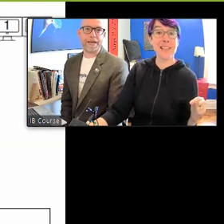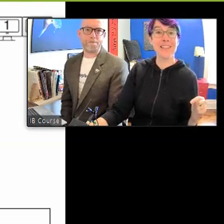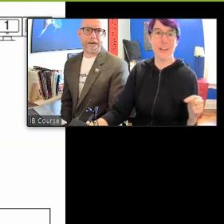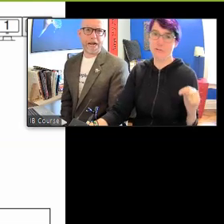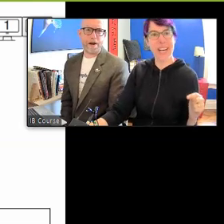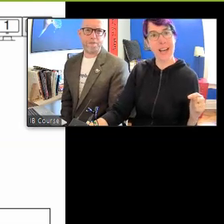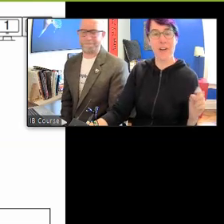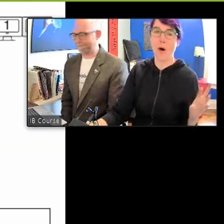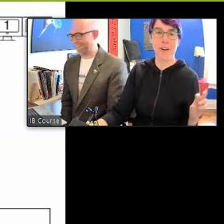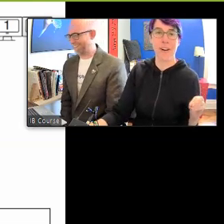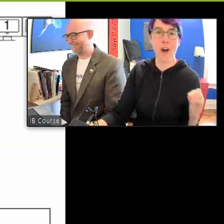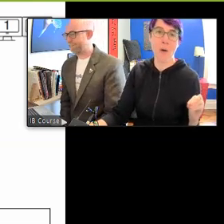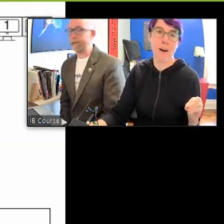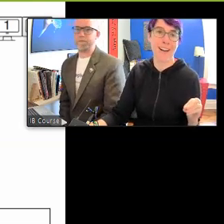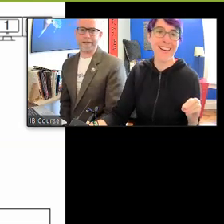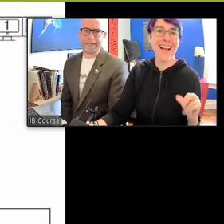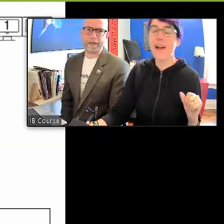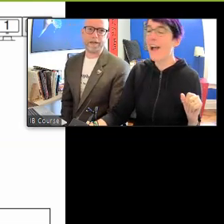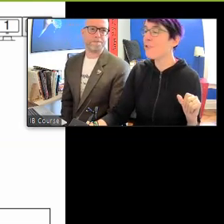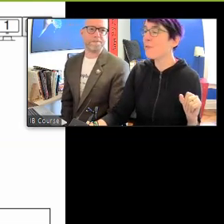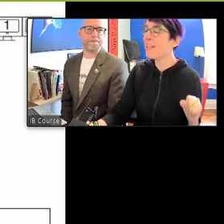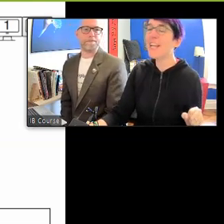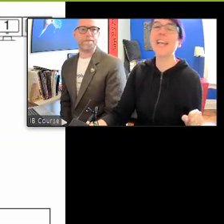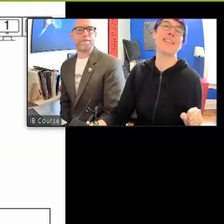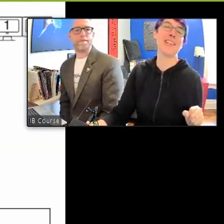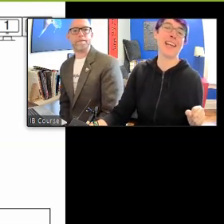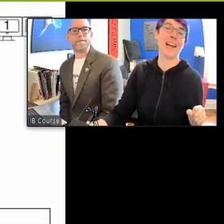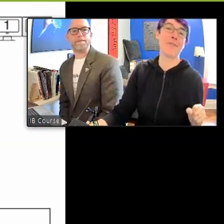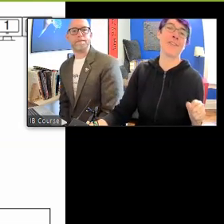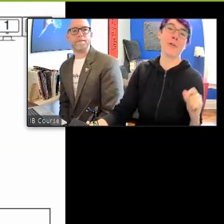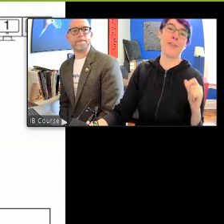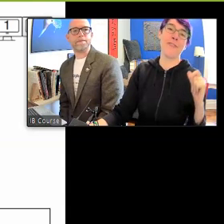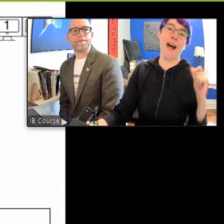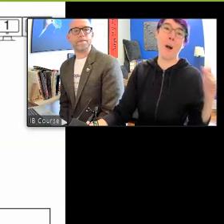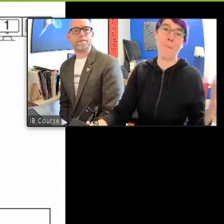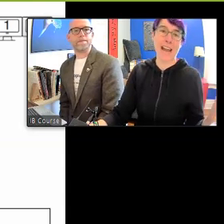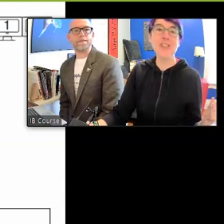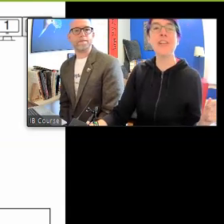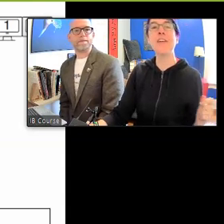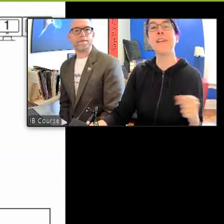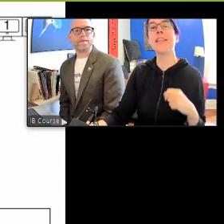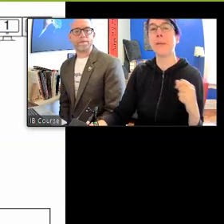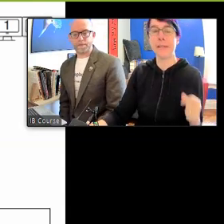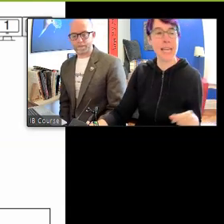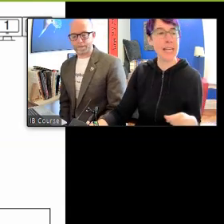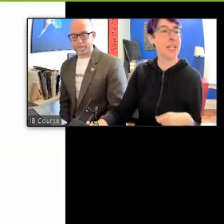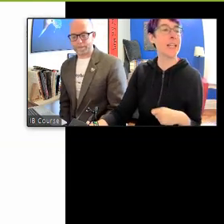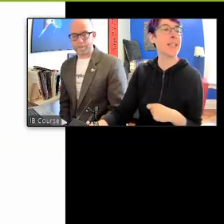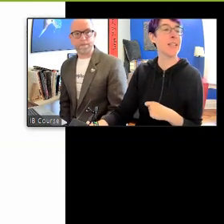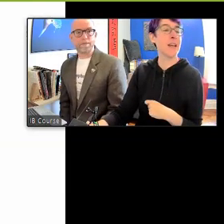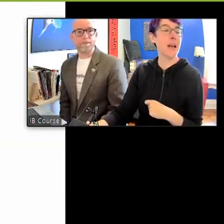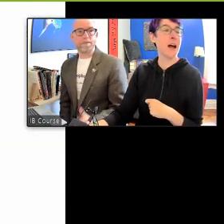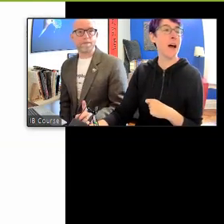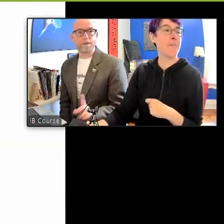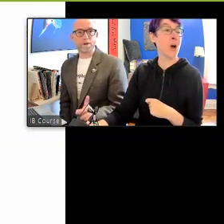like read it now. No, for homework. Read it later. If you would like to check out your sort of comprehension of it, the